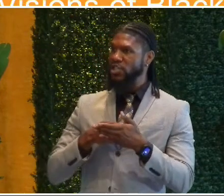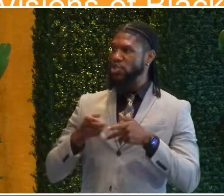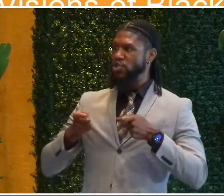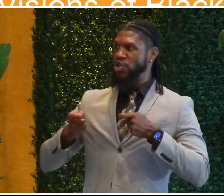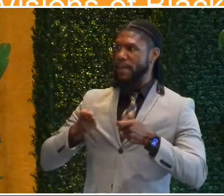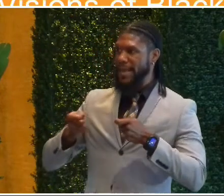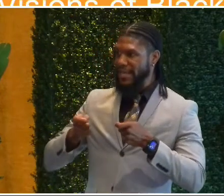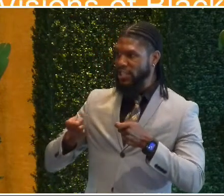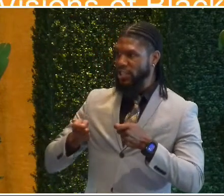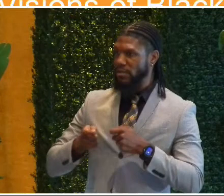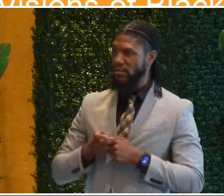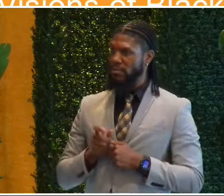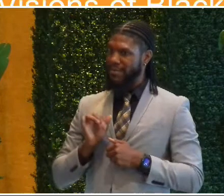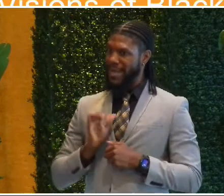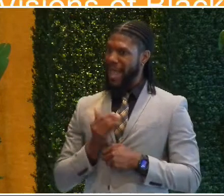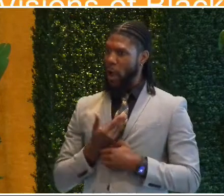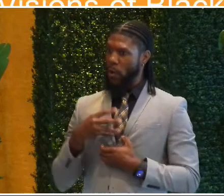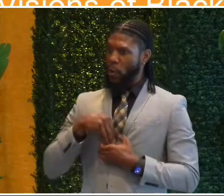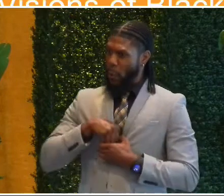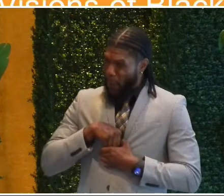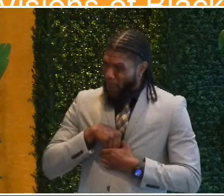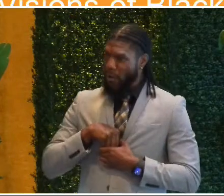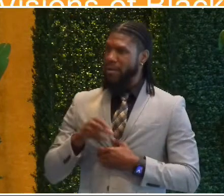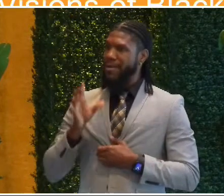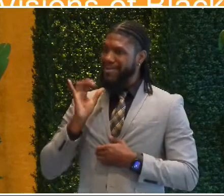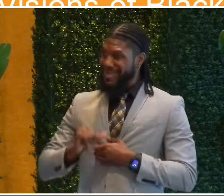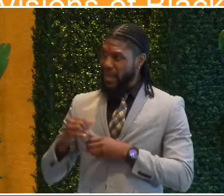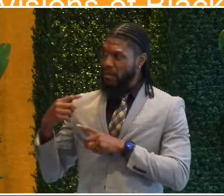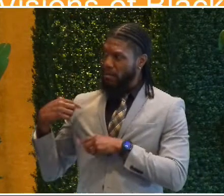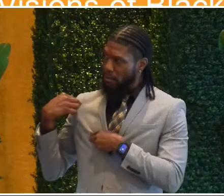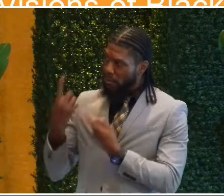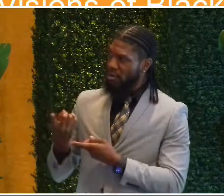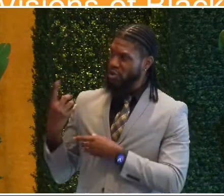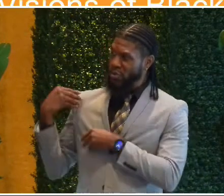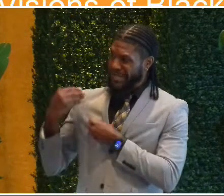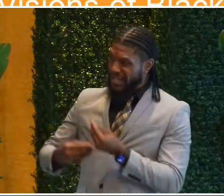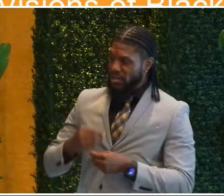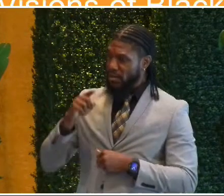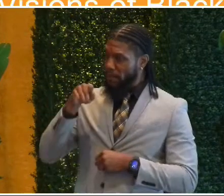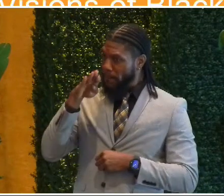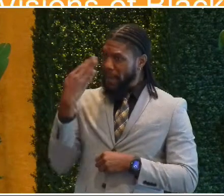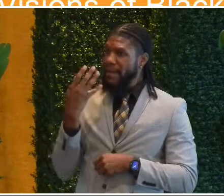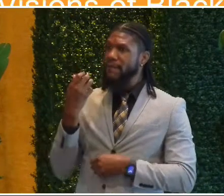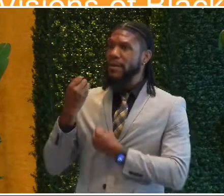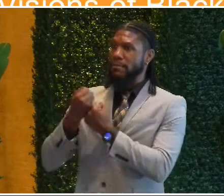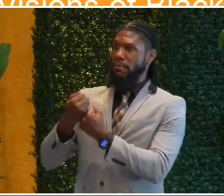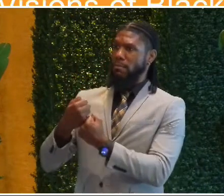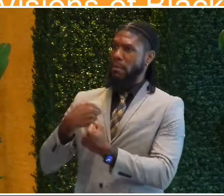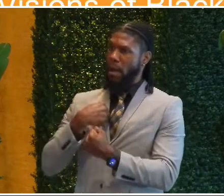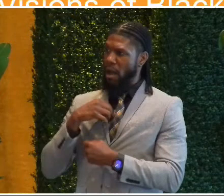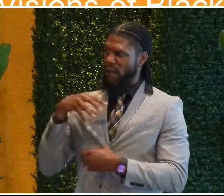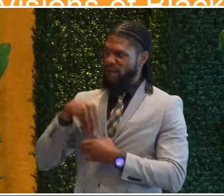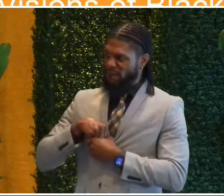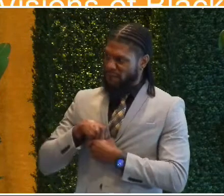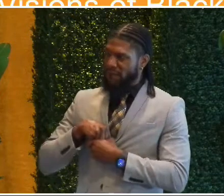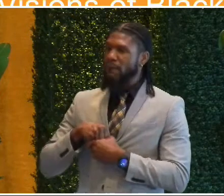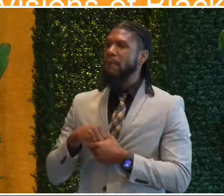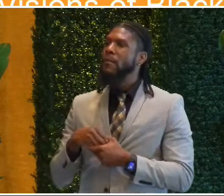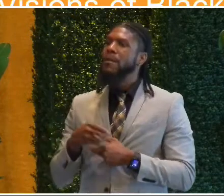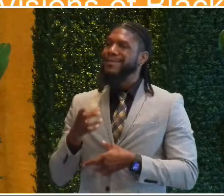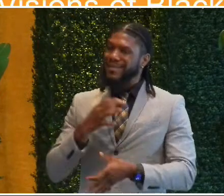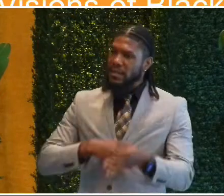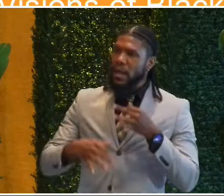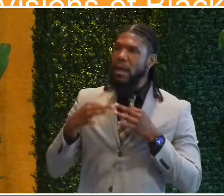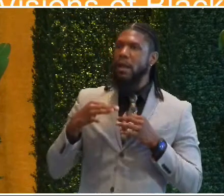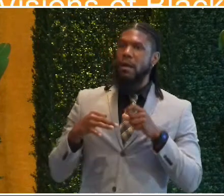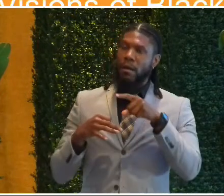our core. That's the tradition of Black feminists I'm part of. I am not part of the tradition of a Black feminist that would then